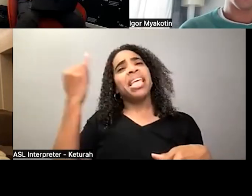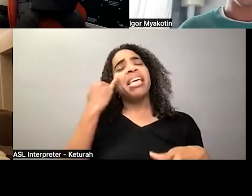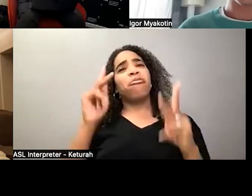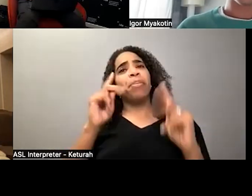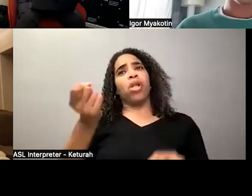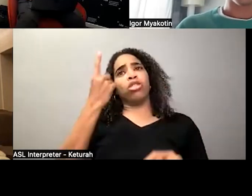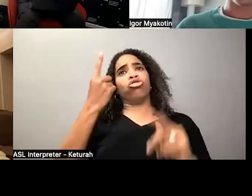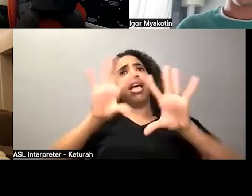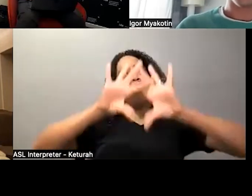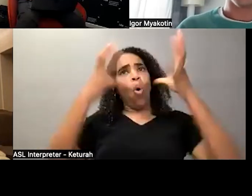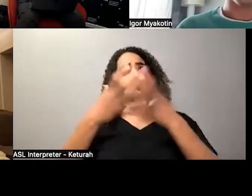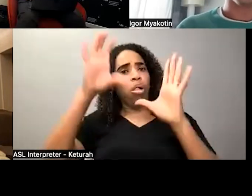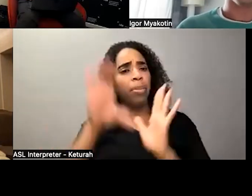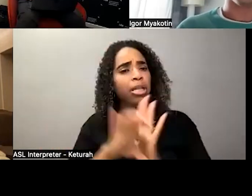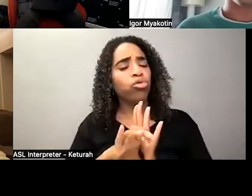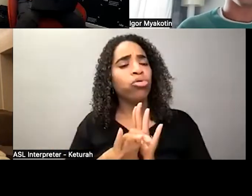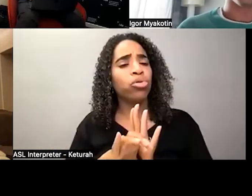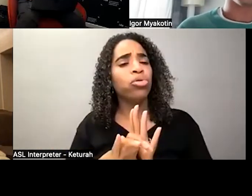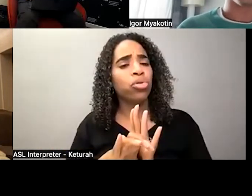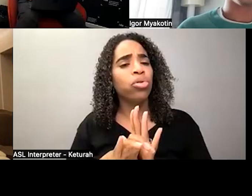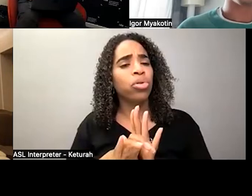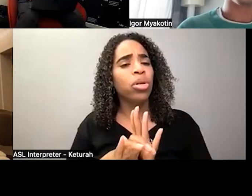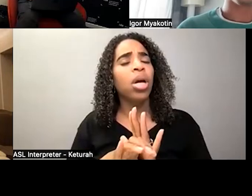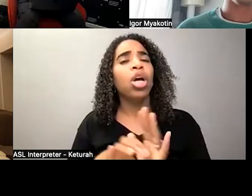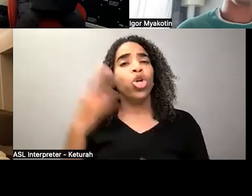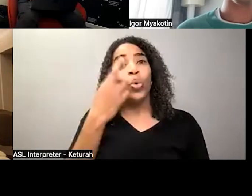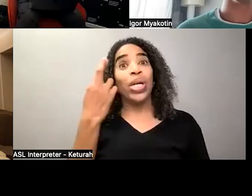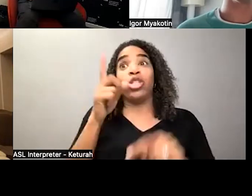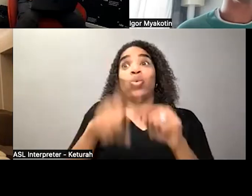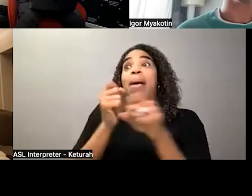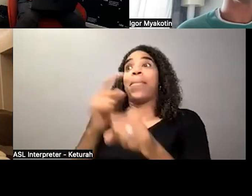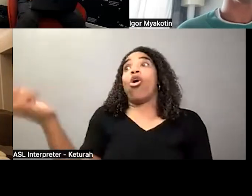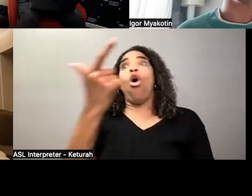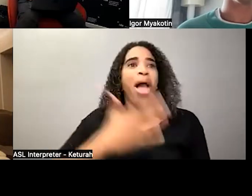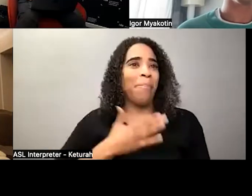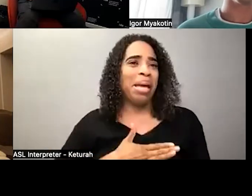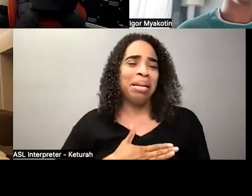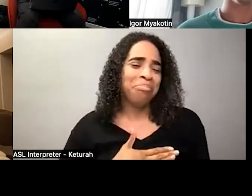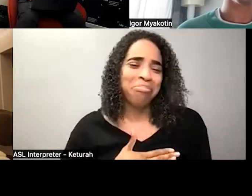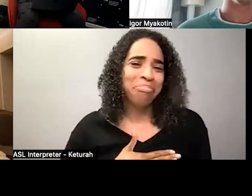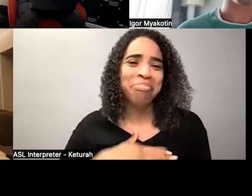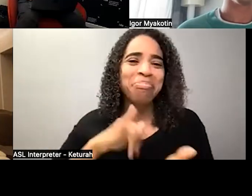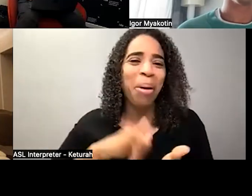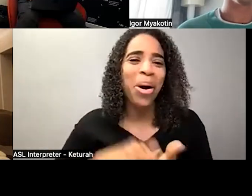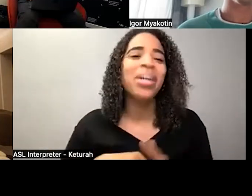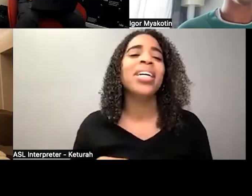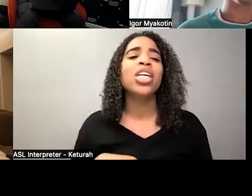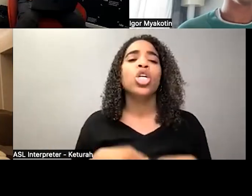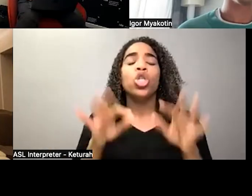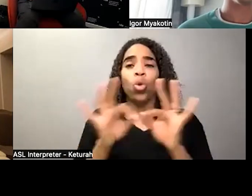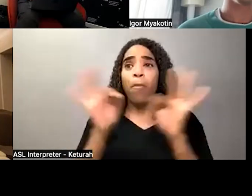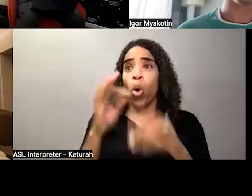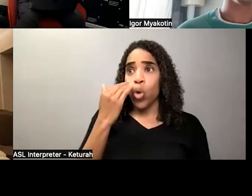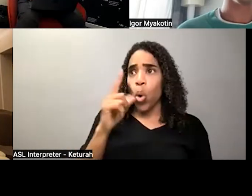you can't make pleasure to everybody. So you must know who the programmers are